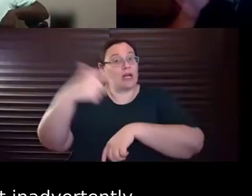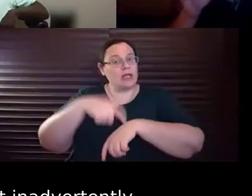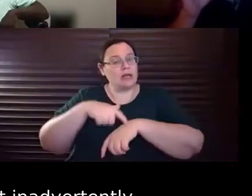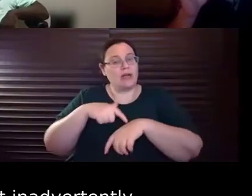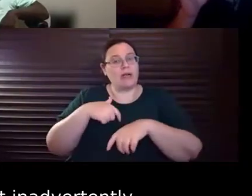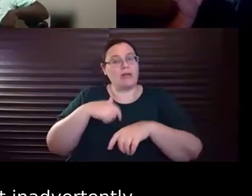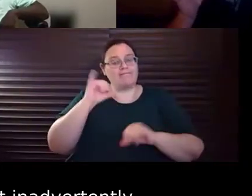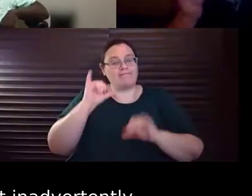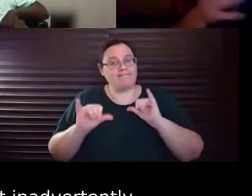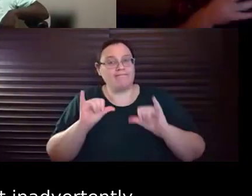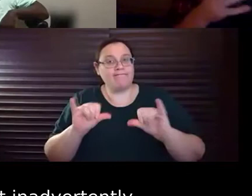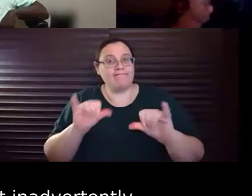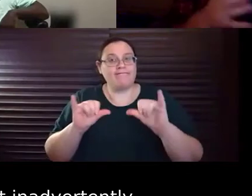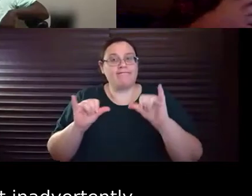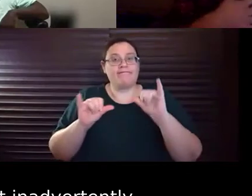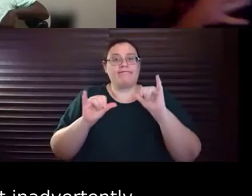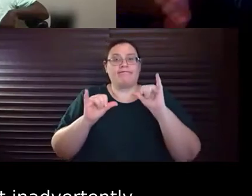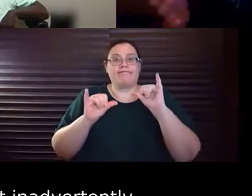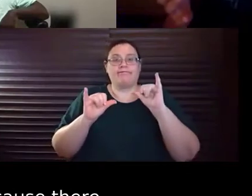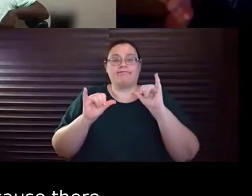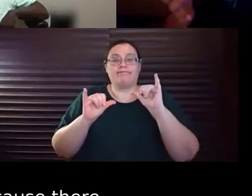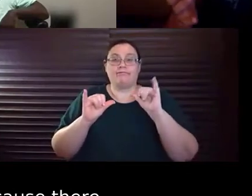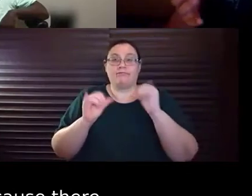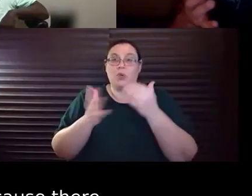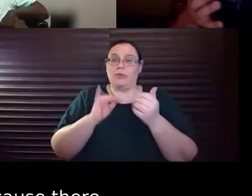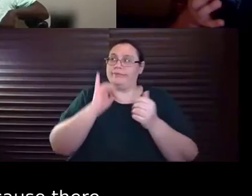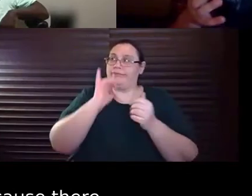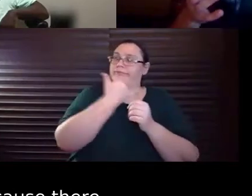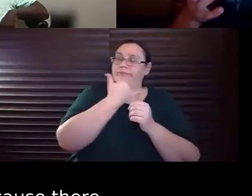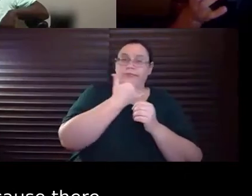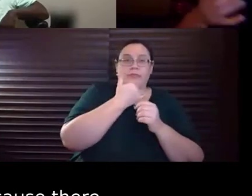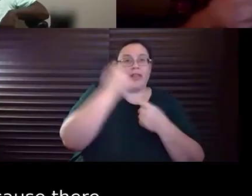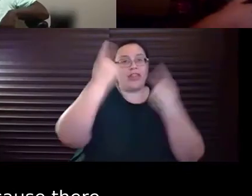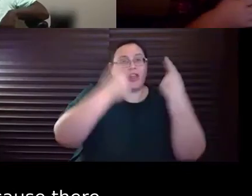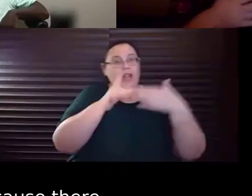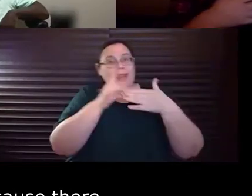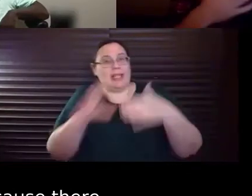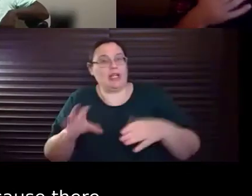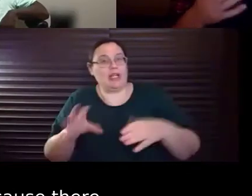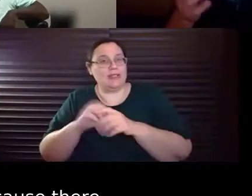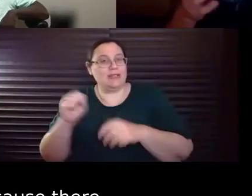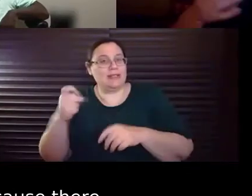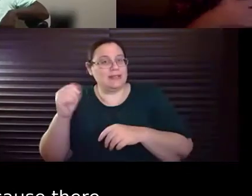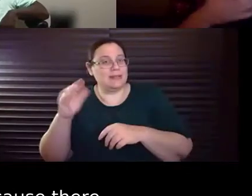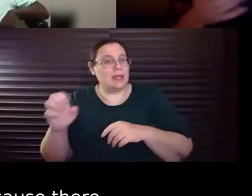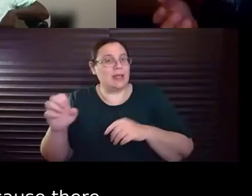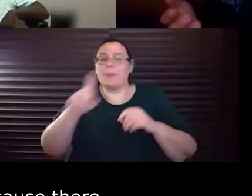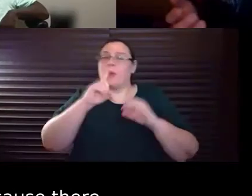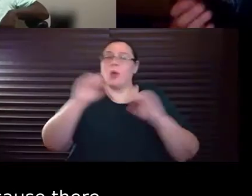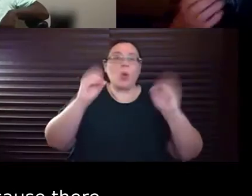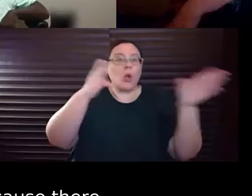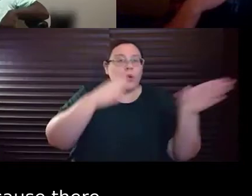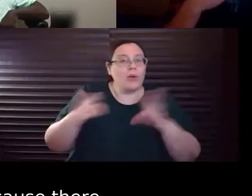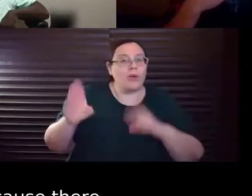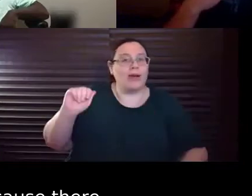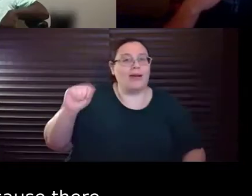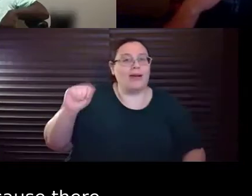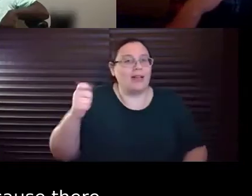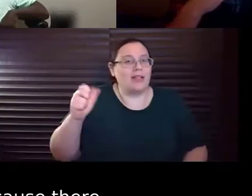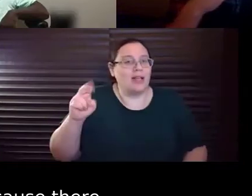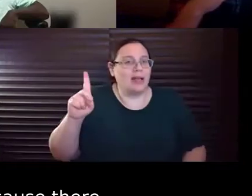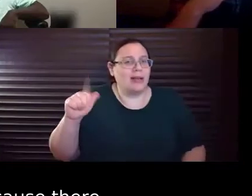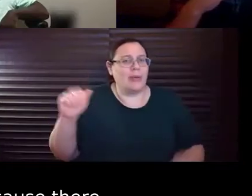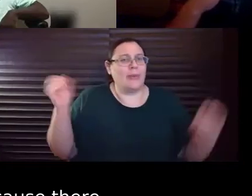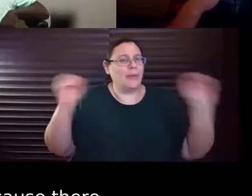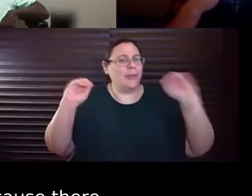being somewhat inadvertently like thought leaders in space, because there was no like agenda to it necessarily. And I